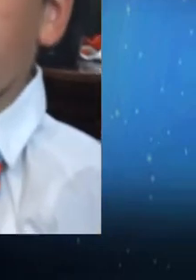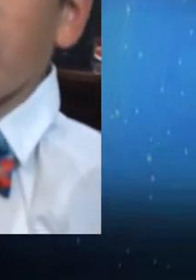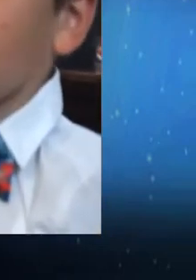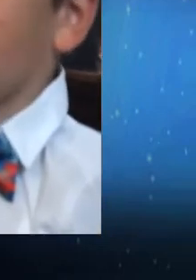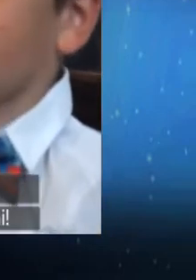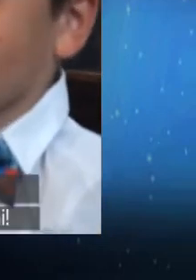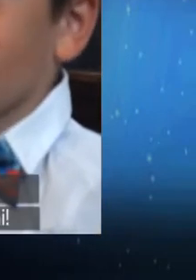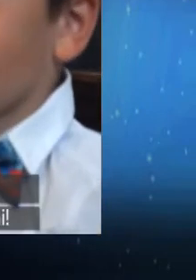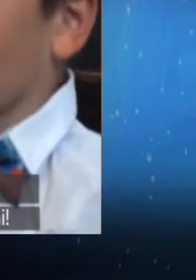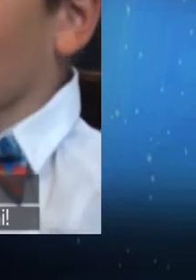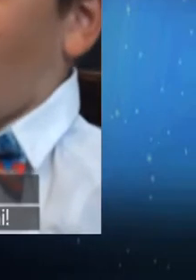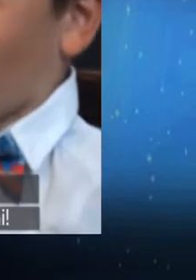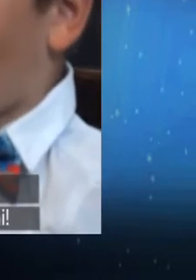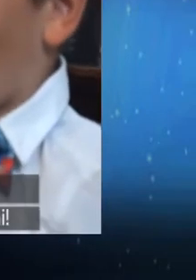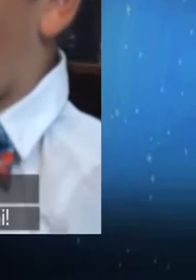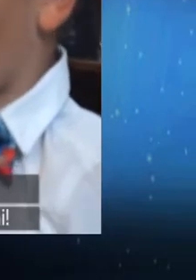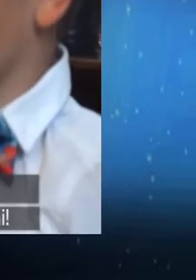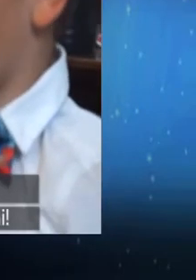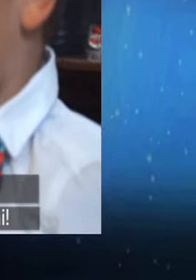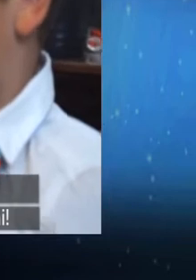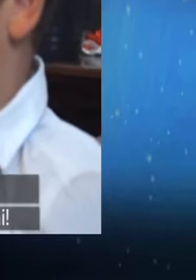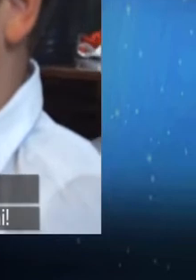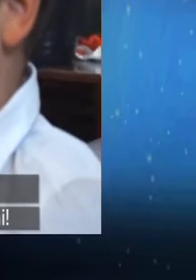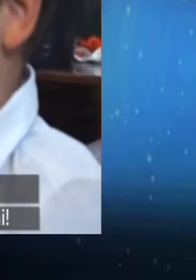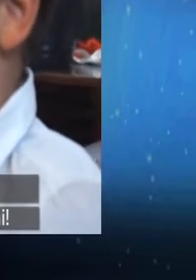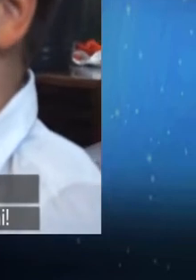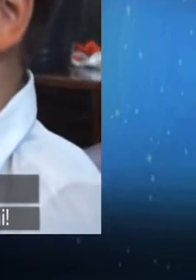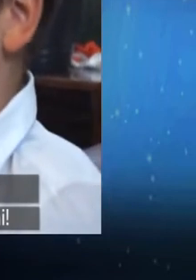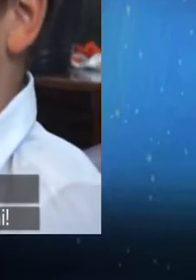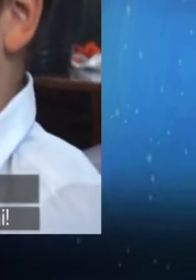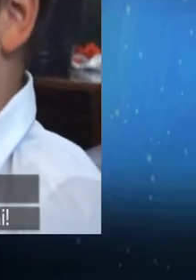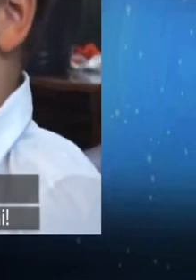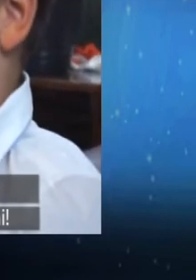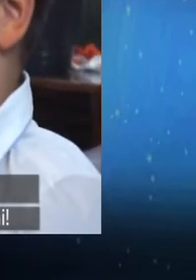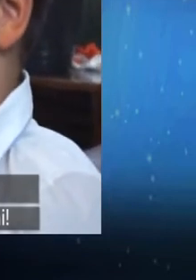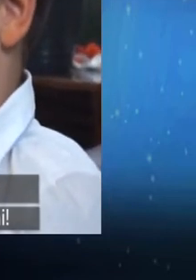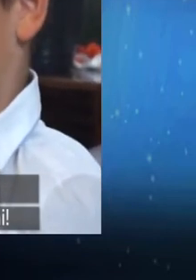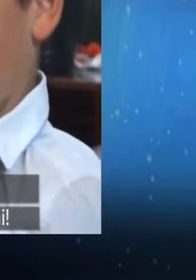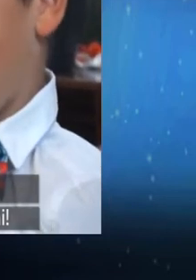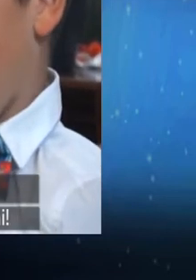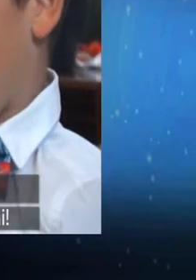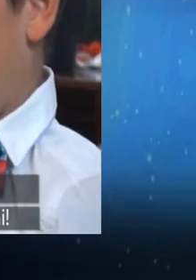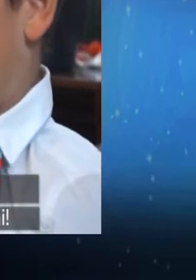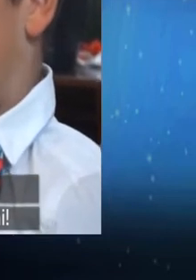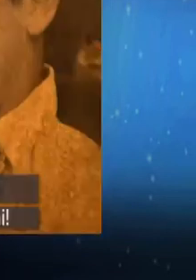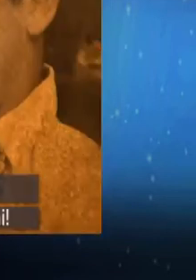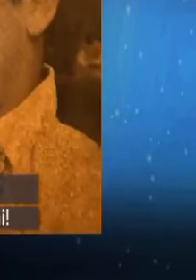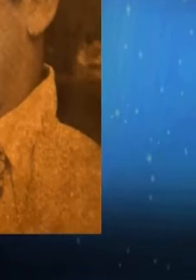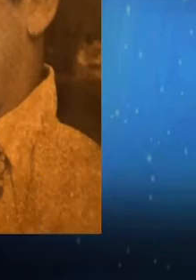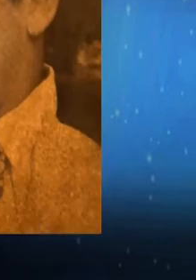Oh, please. You are all wrong. The title of the best inventor should go to me.